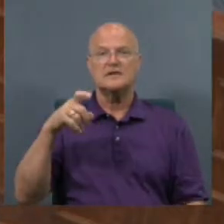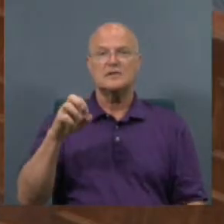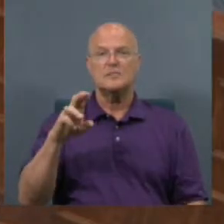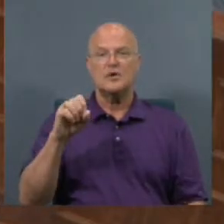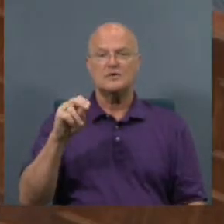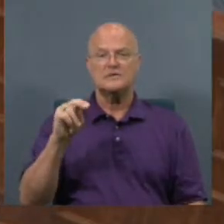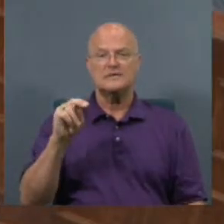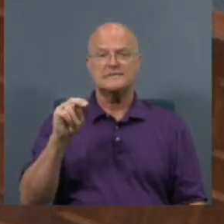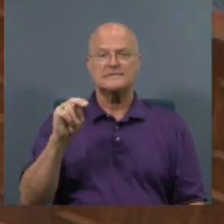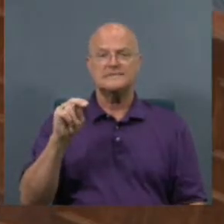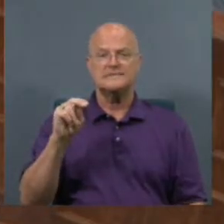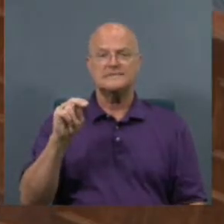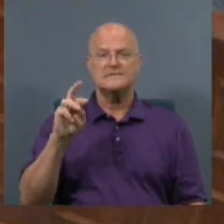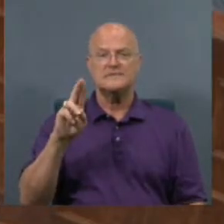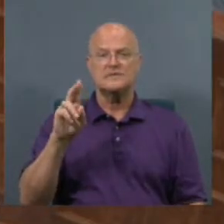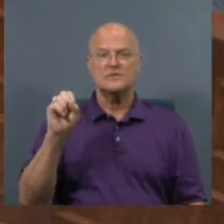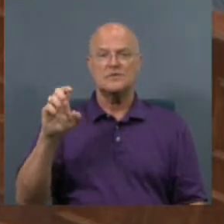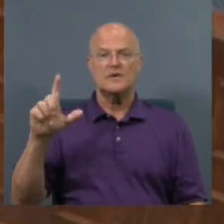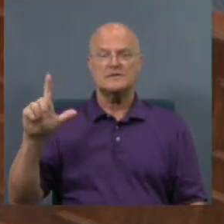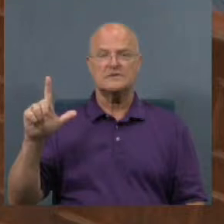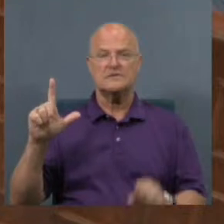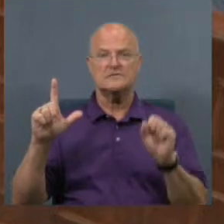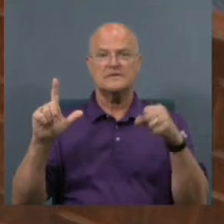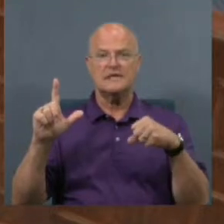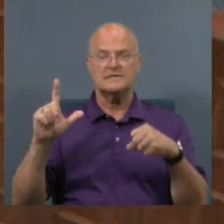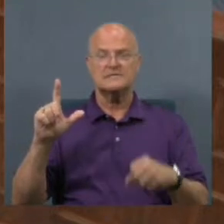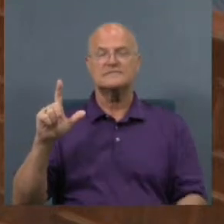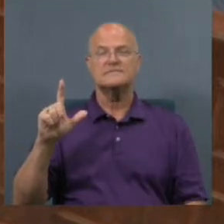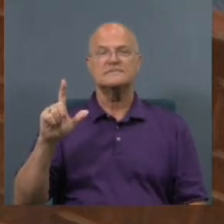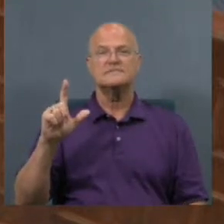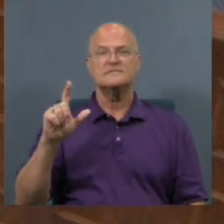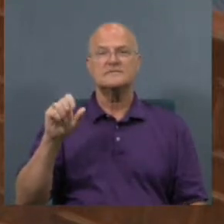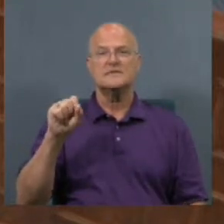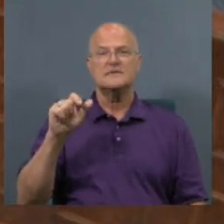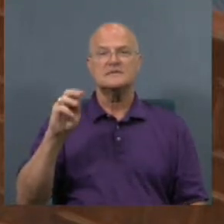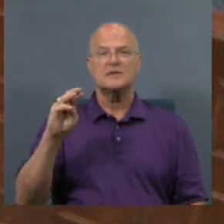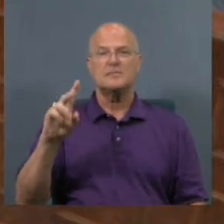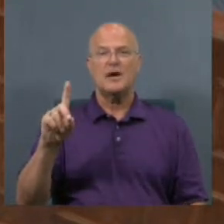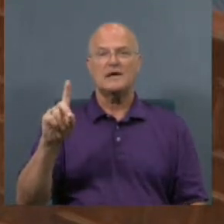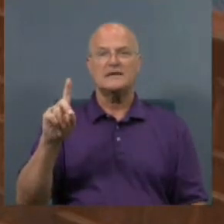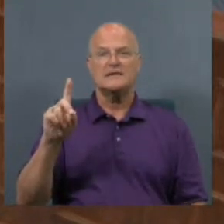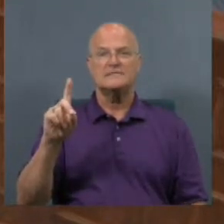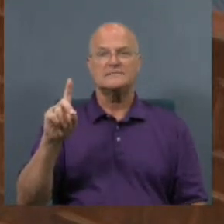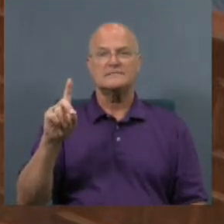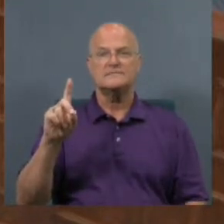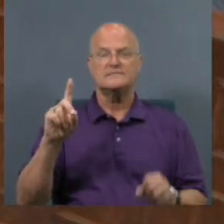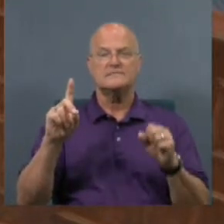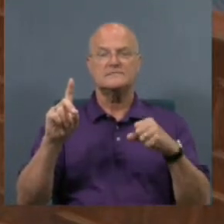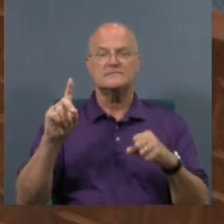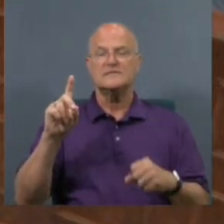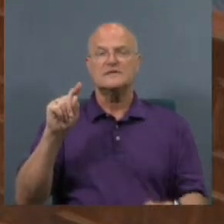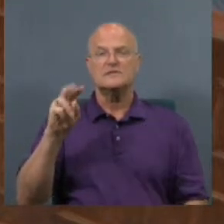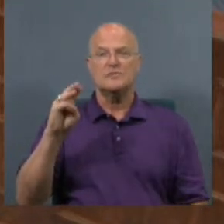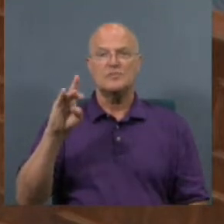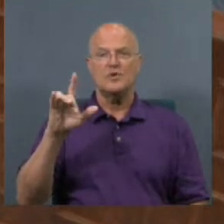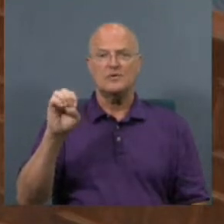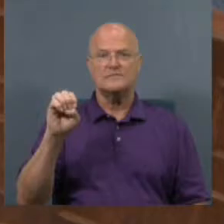Person? Russell? Aye. Samad? Trimble?